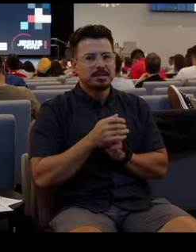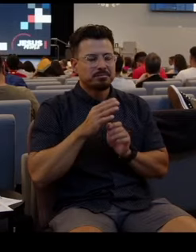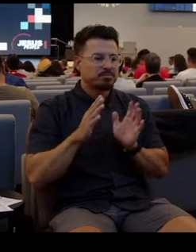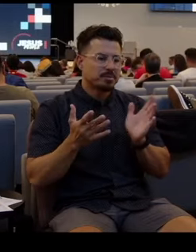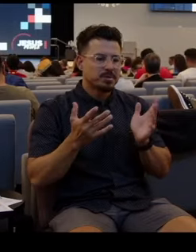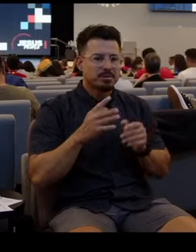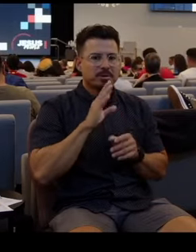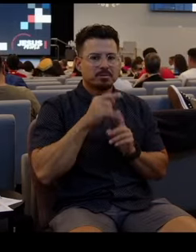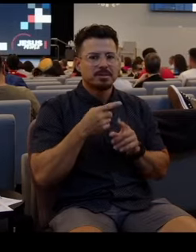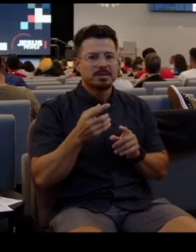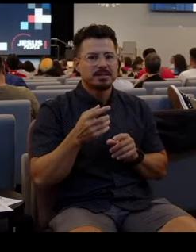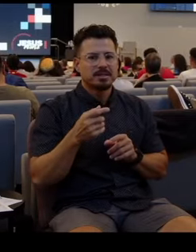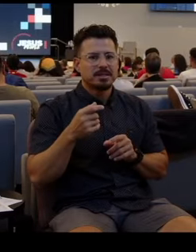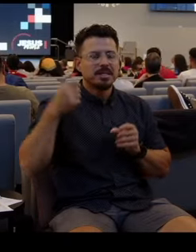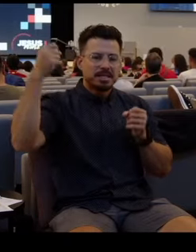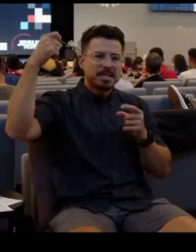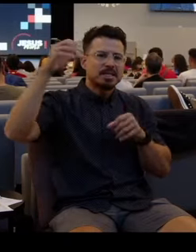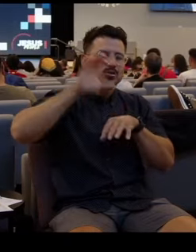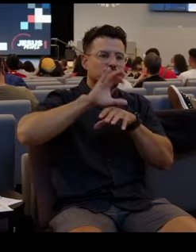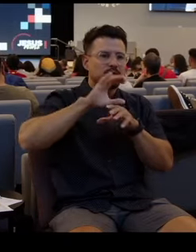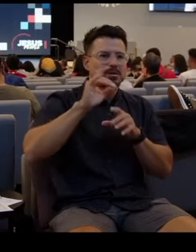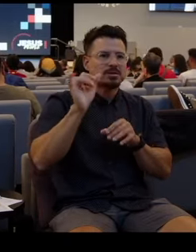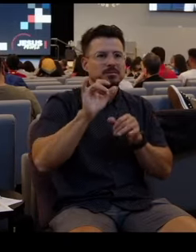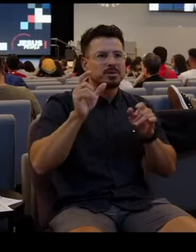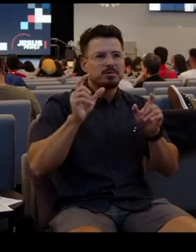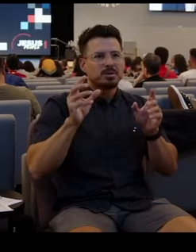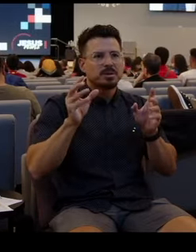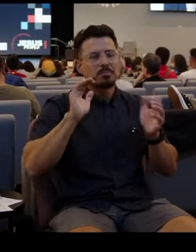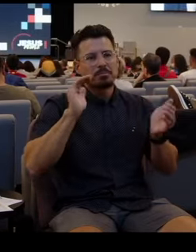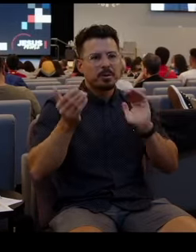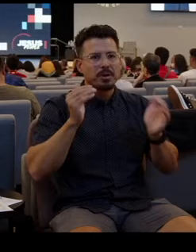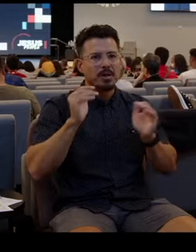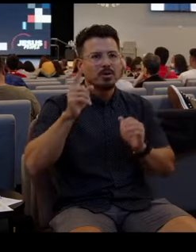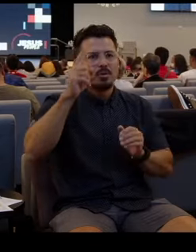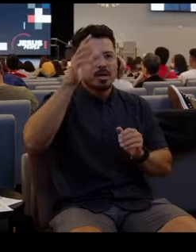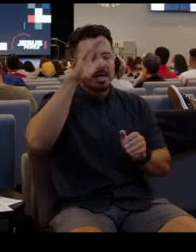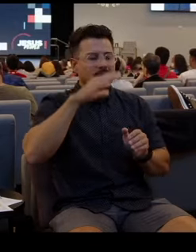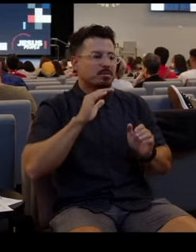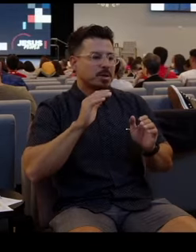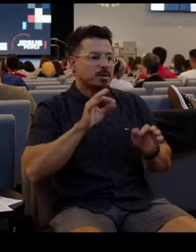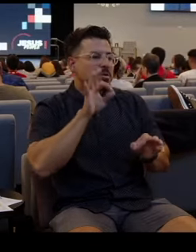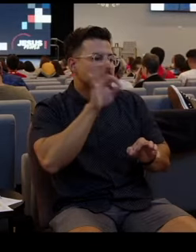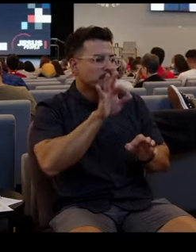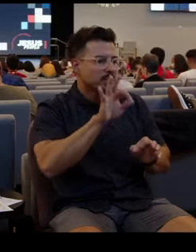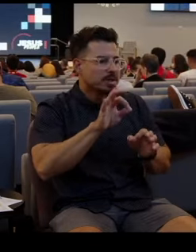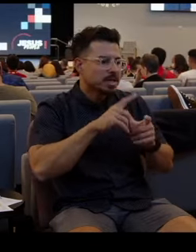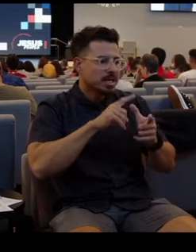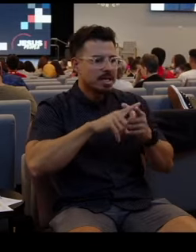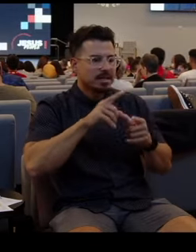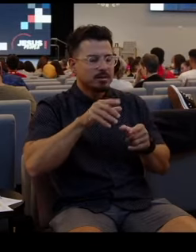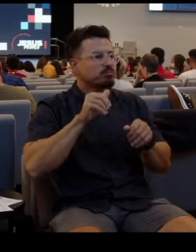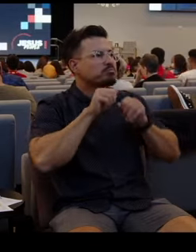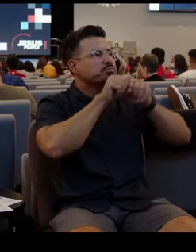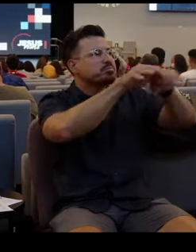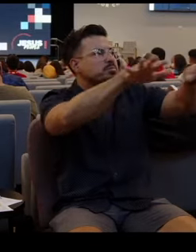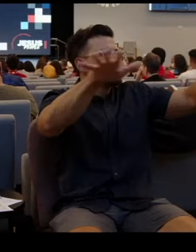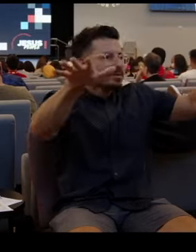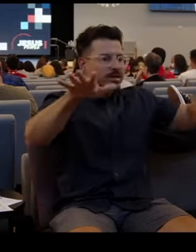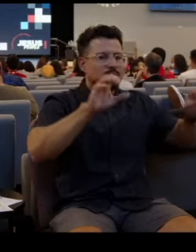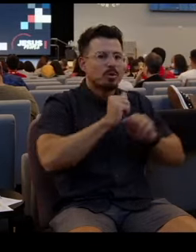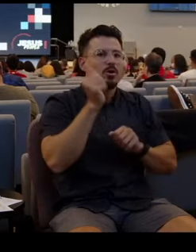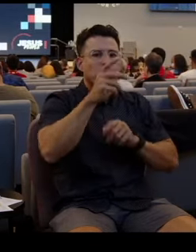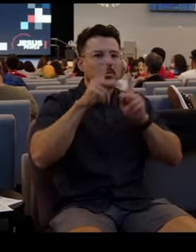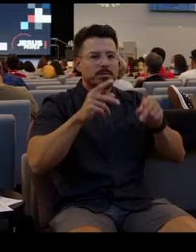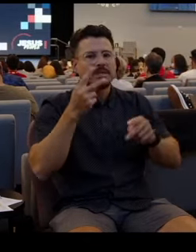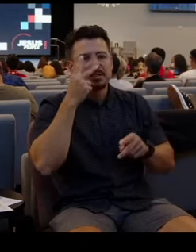basically today a satellite church is where one guy preaches, and he has campus pastors, and he sends out the big signal so everyone